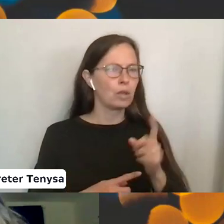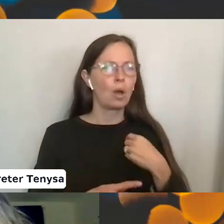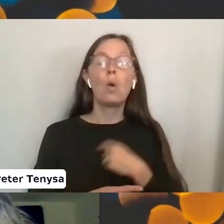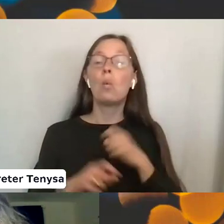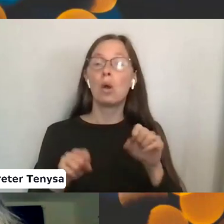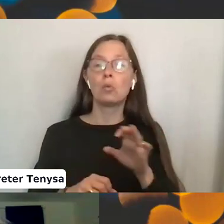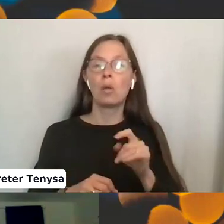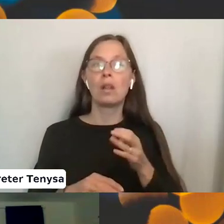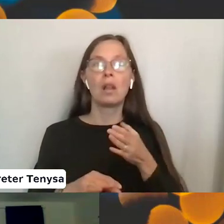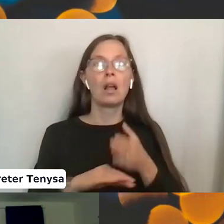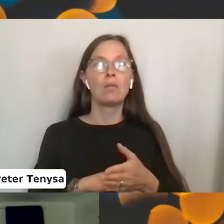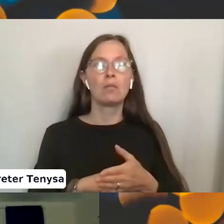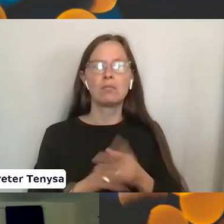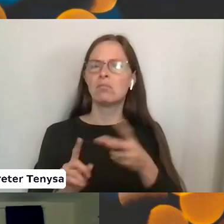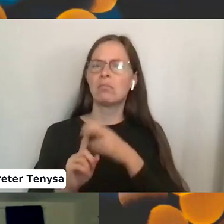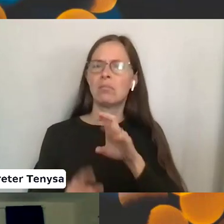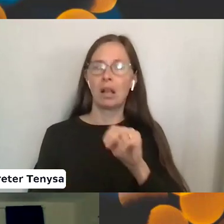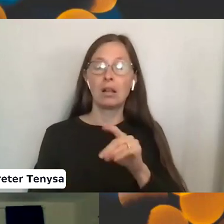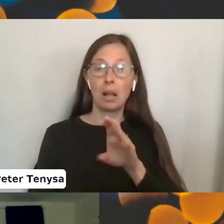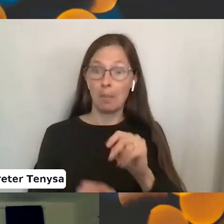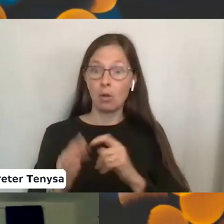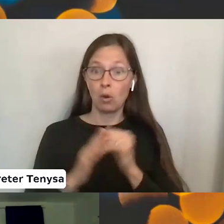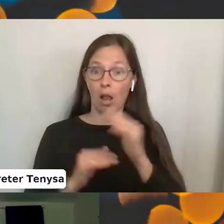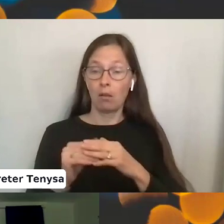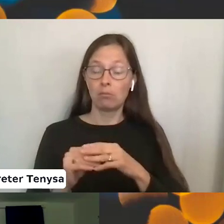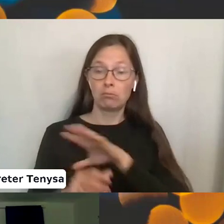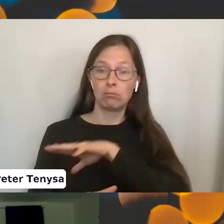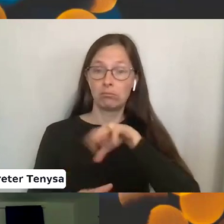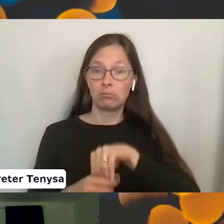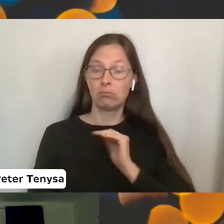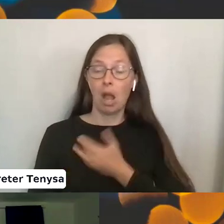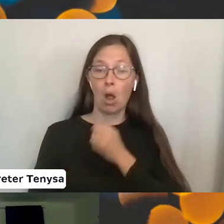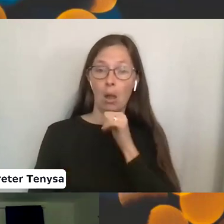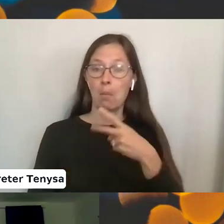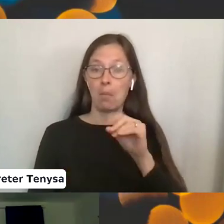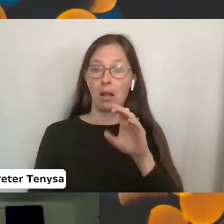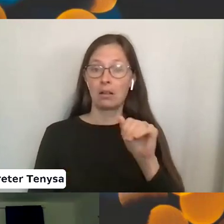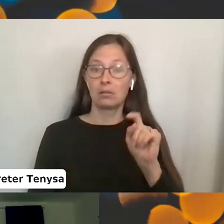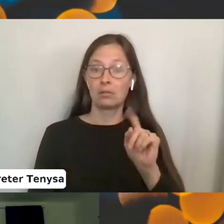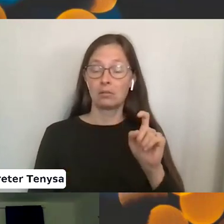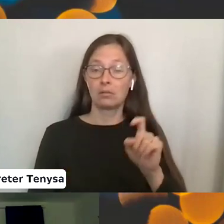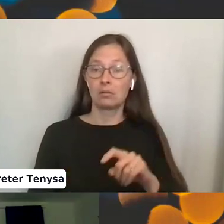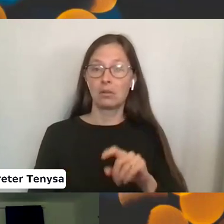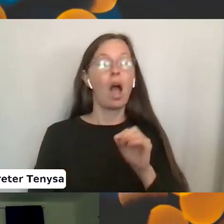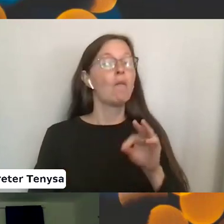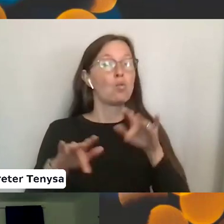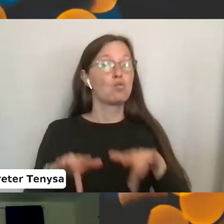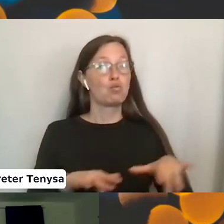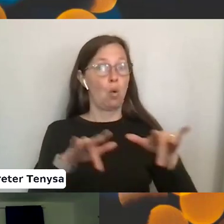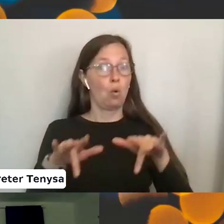the afterwards. Let's bring Ben on. Ben, are you comfortable being part of the podcast? Of the recording?